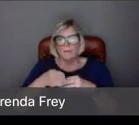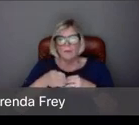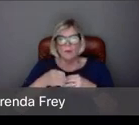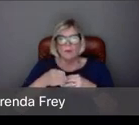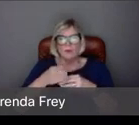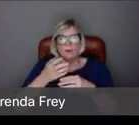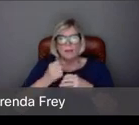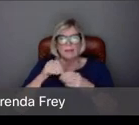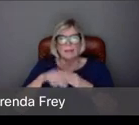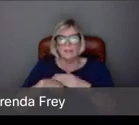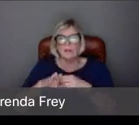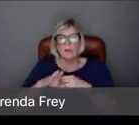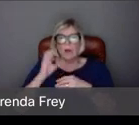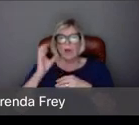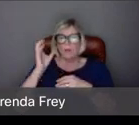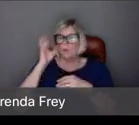unusual,